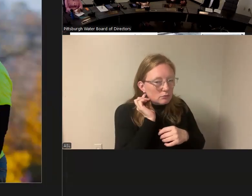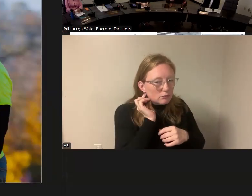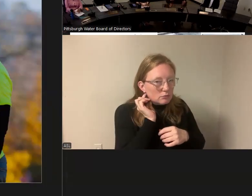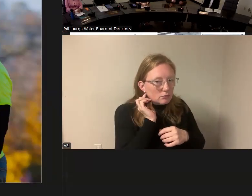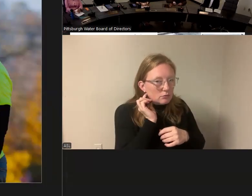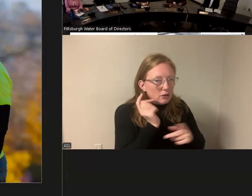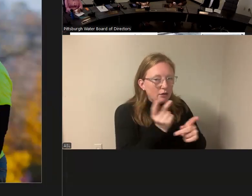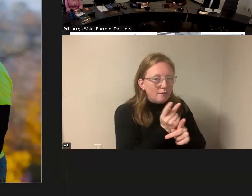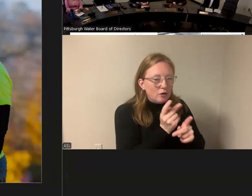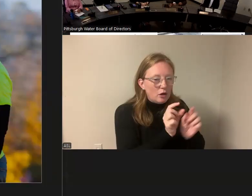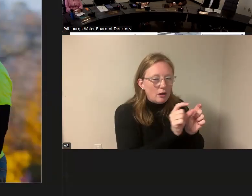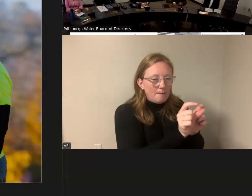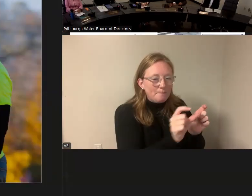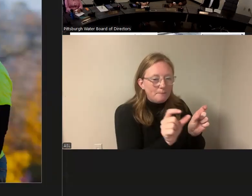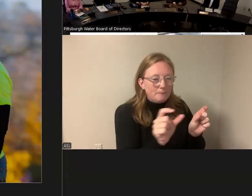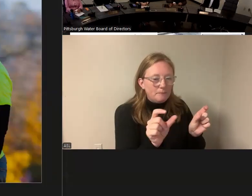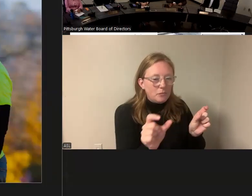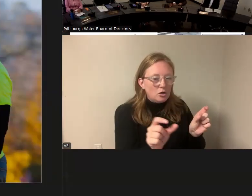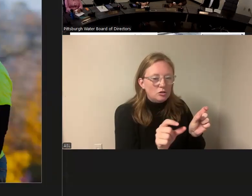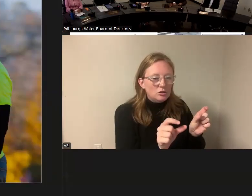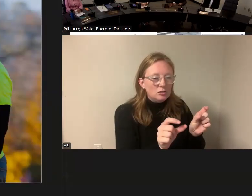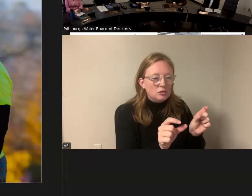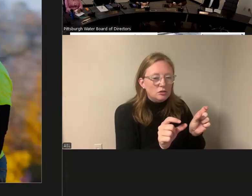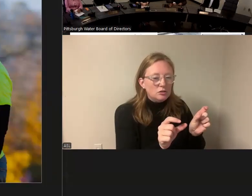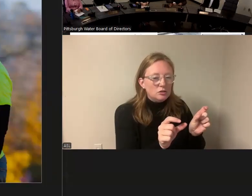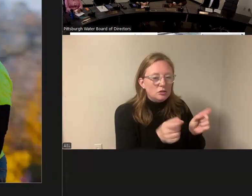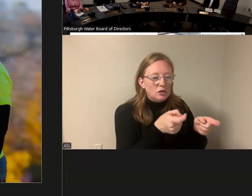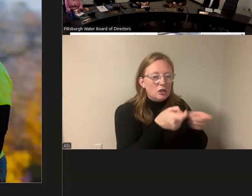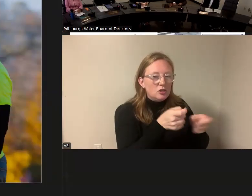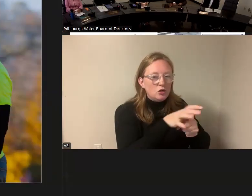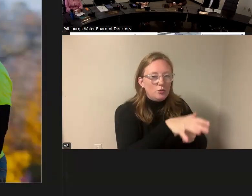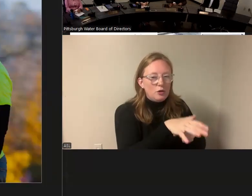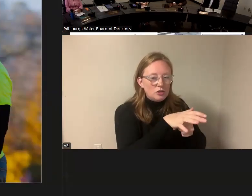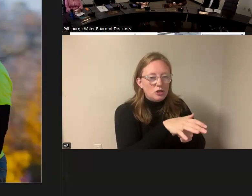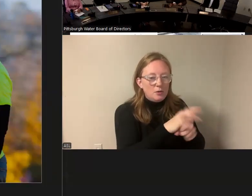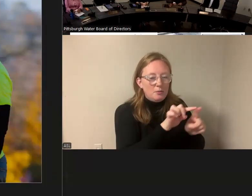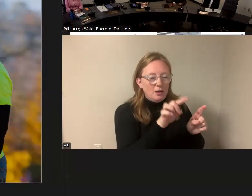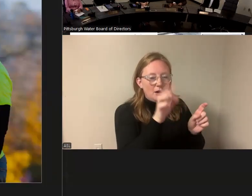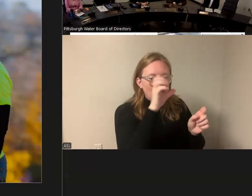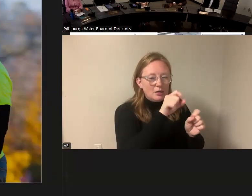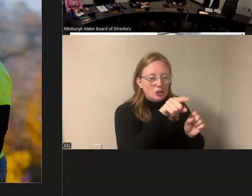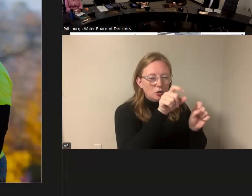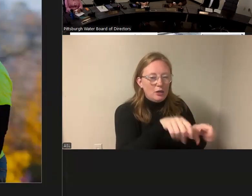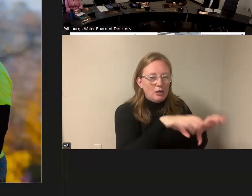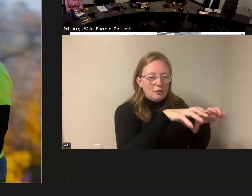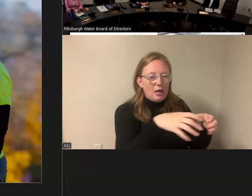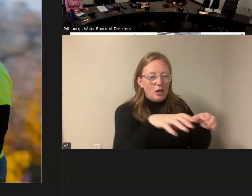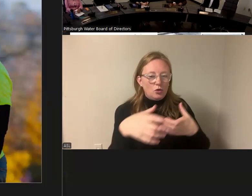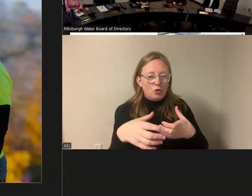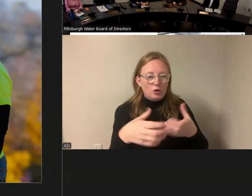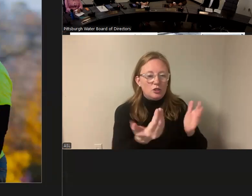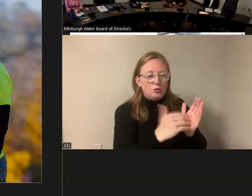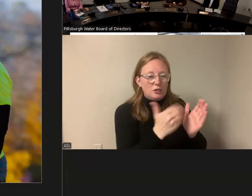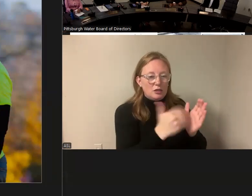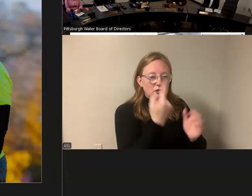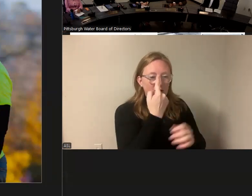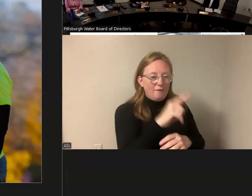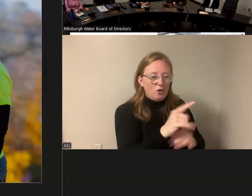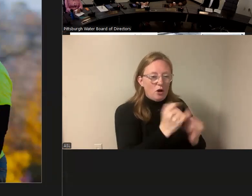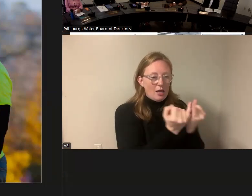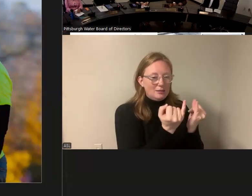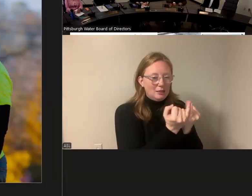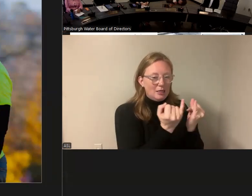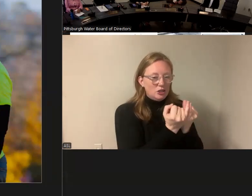all obviously contribute to pressure, but I guess you can categorize redundancy for